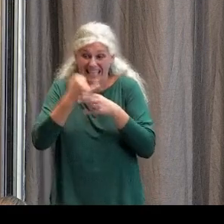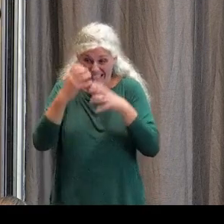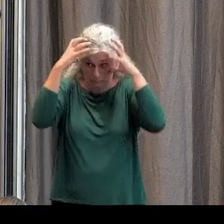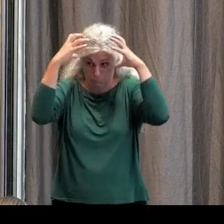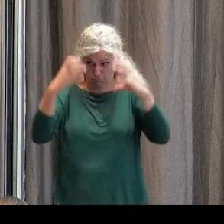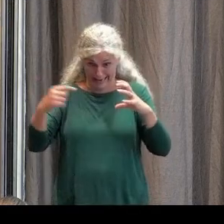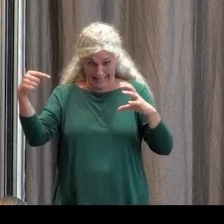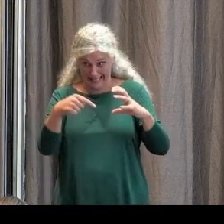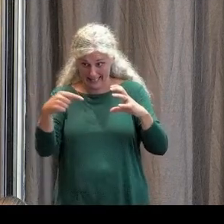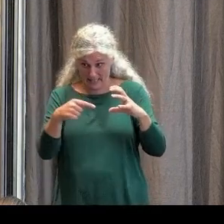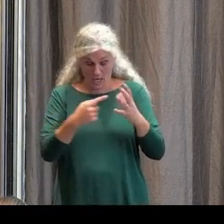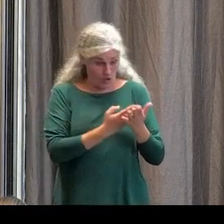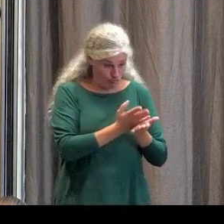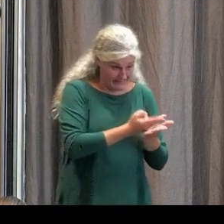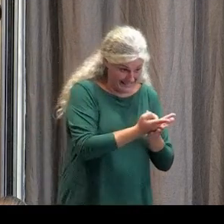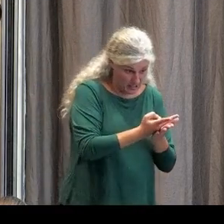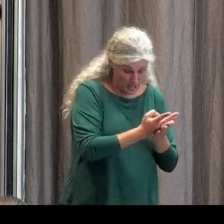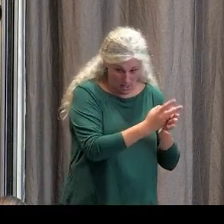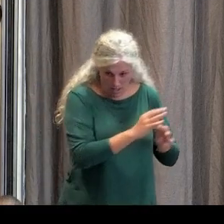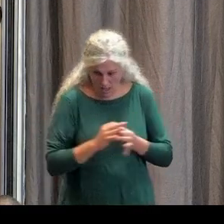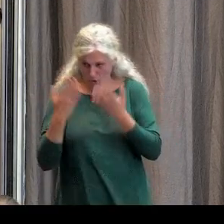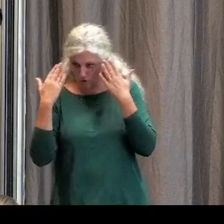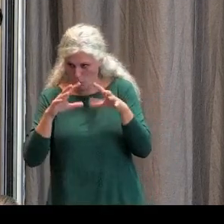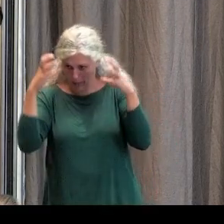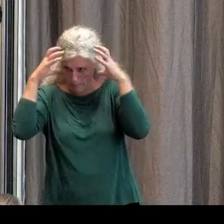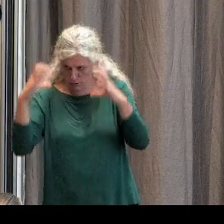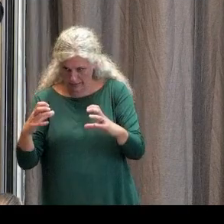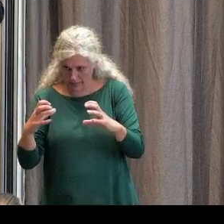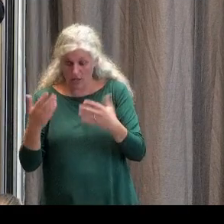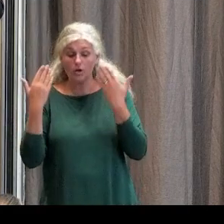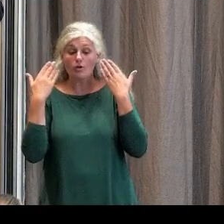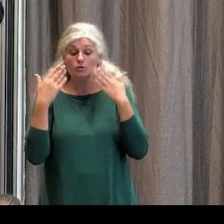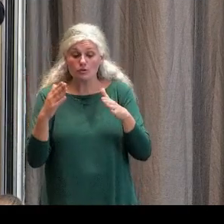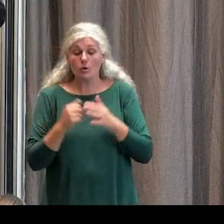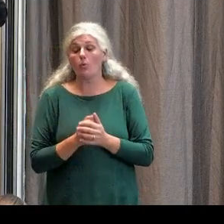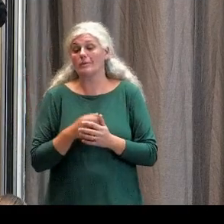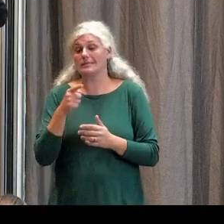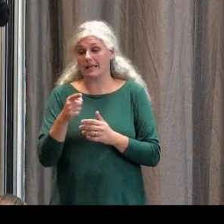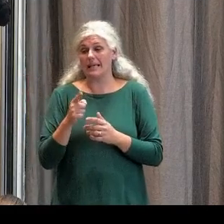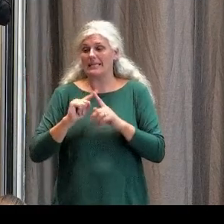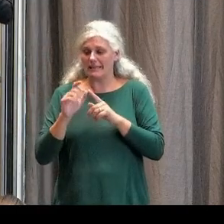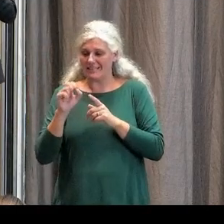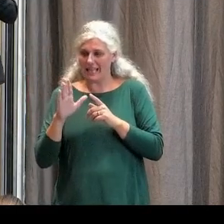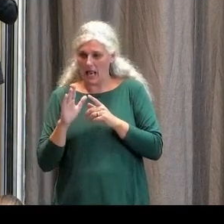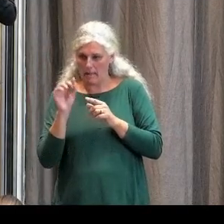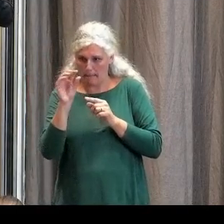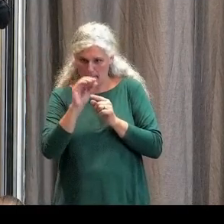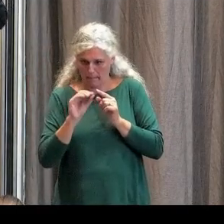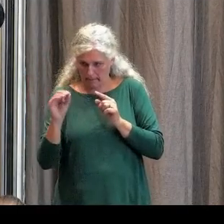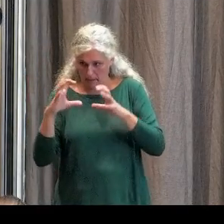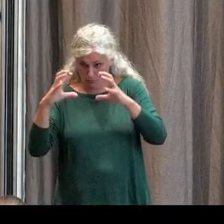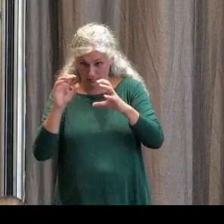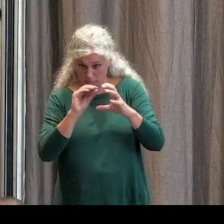brain when you have a seizure. So what I'm going to show you is a little patch of brain cells that have